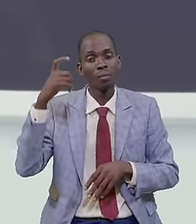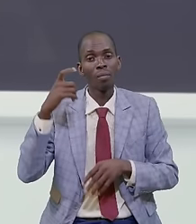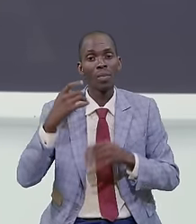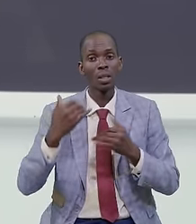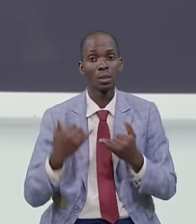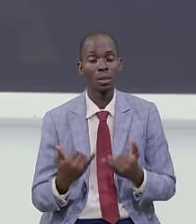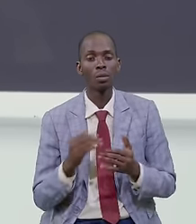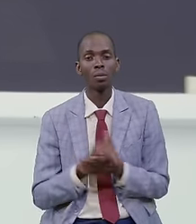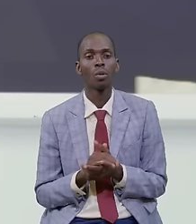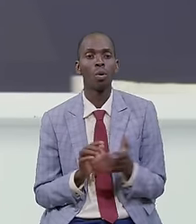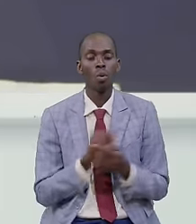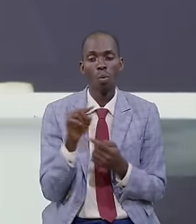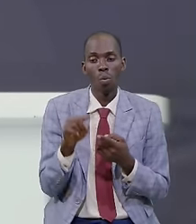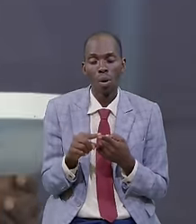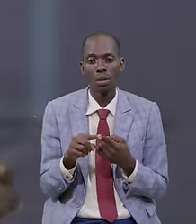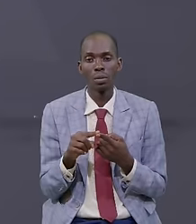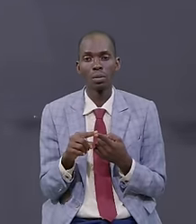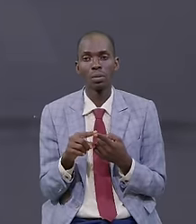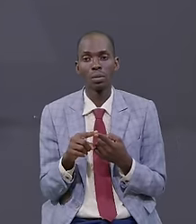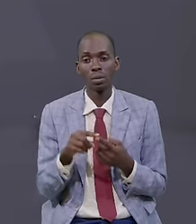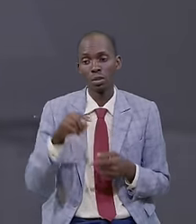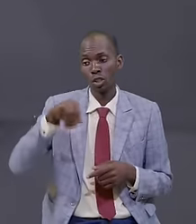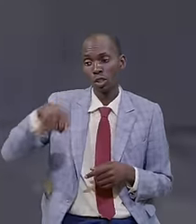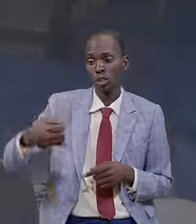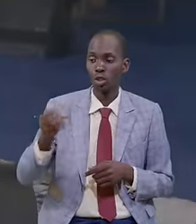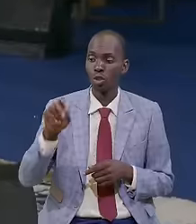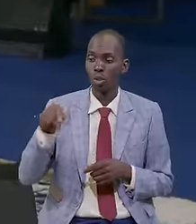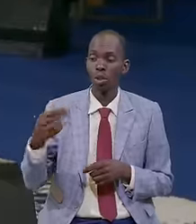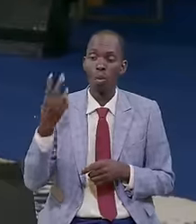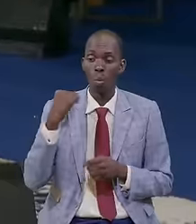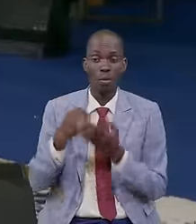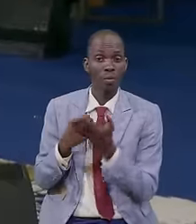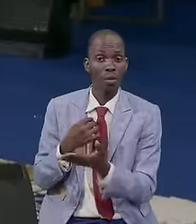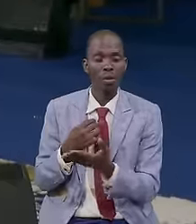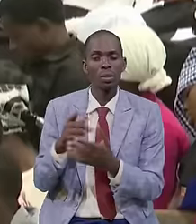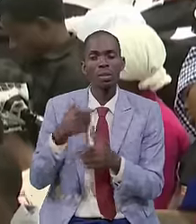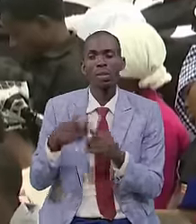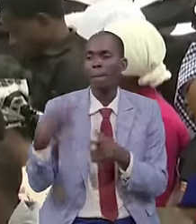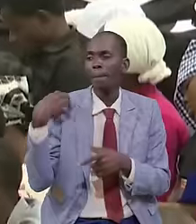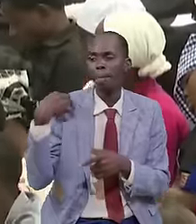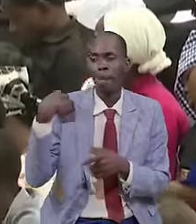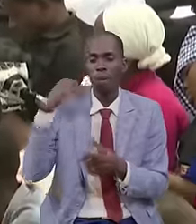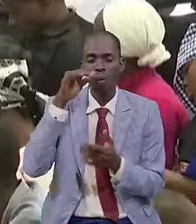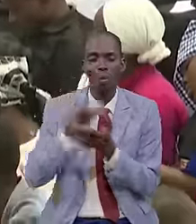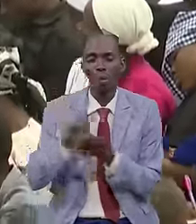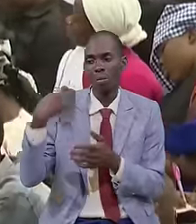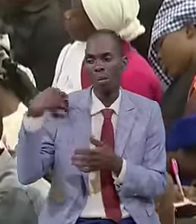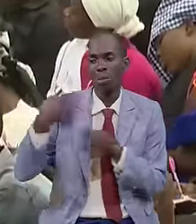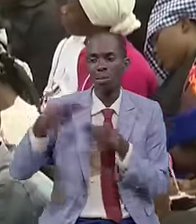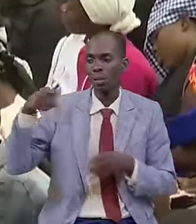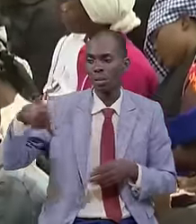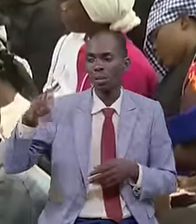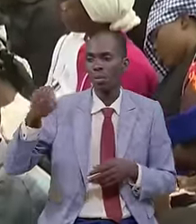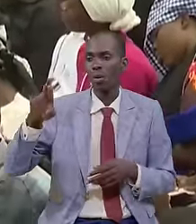Potiphar's wife looked at him and said, young man, can I give you